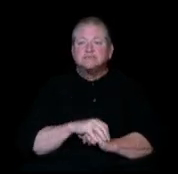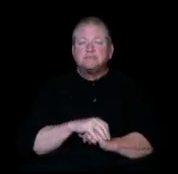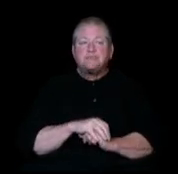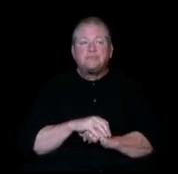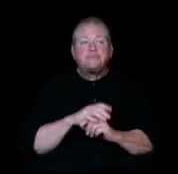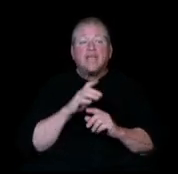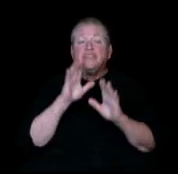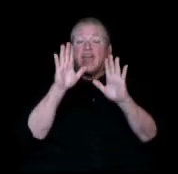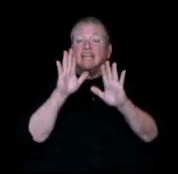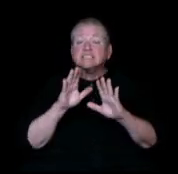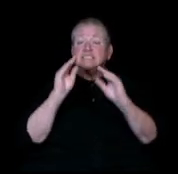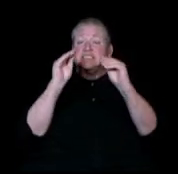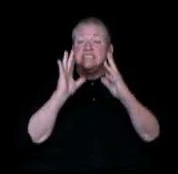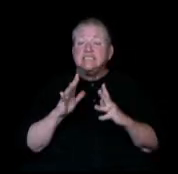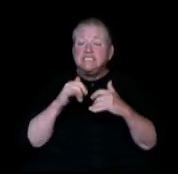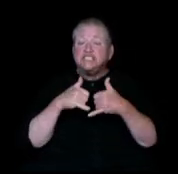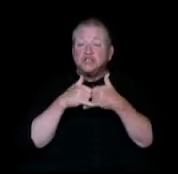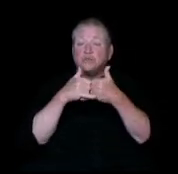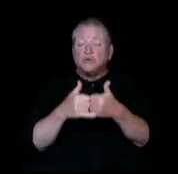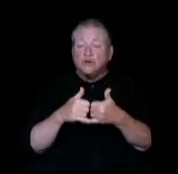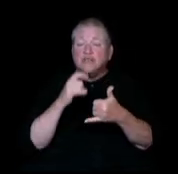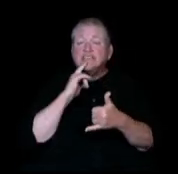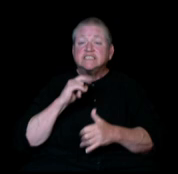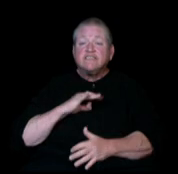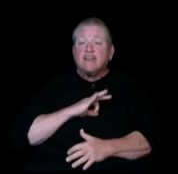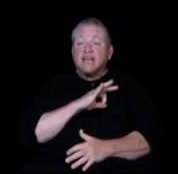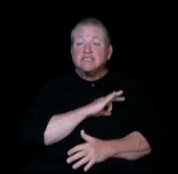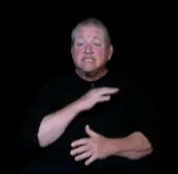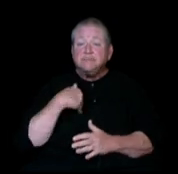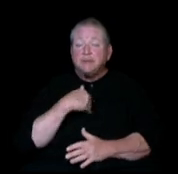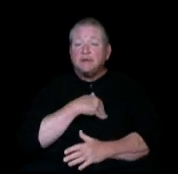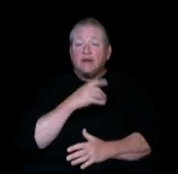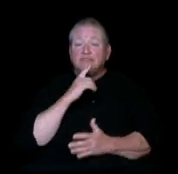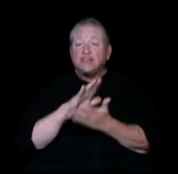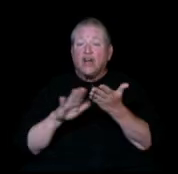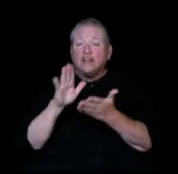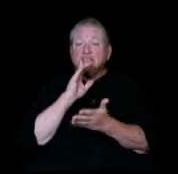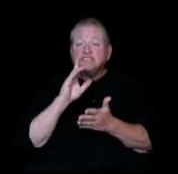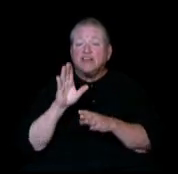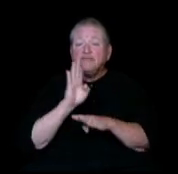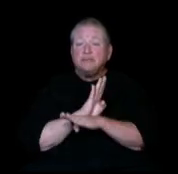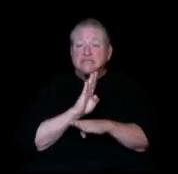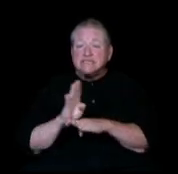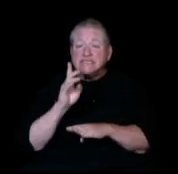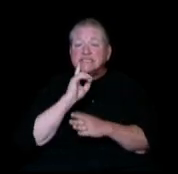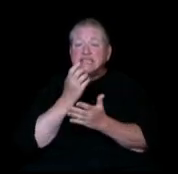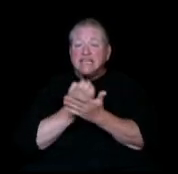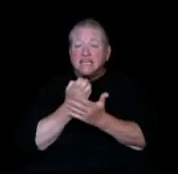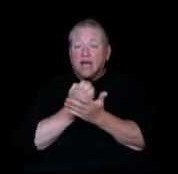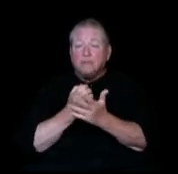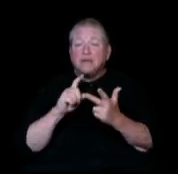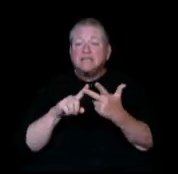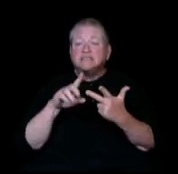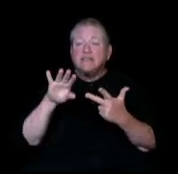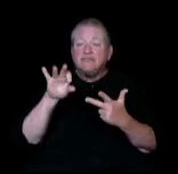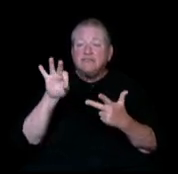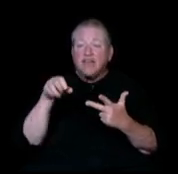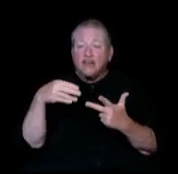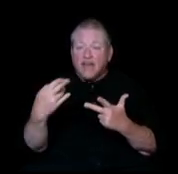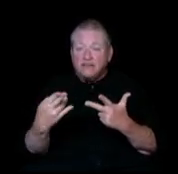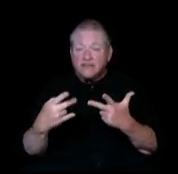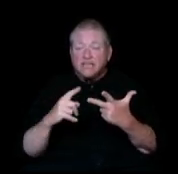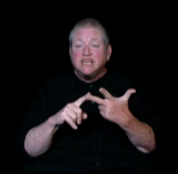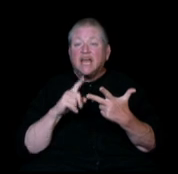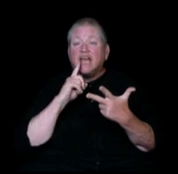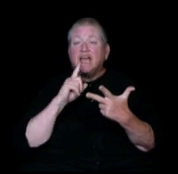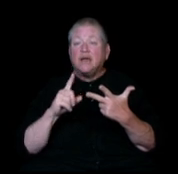The Excellence in Teaching Award goes to a faculty member from the College of Business and Economics, Fairhaven College of Interdisciplinary Studies, Fine and